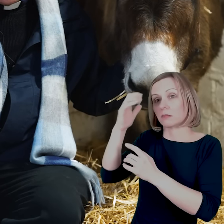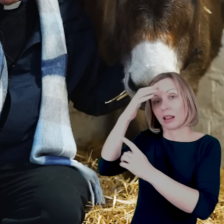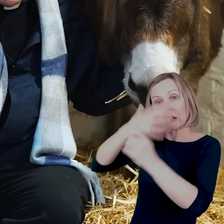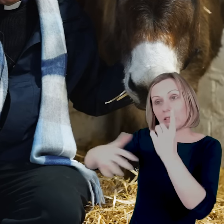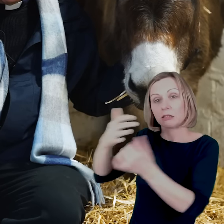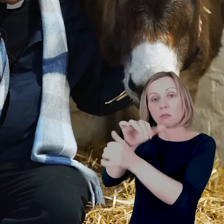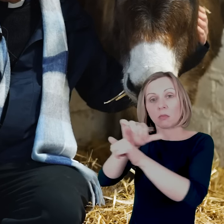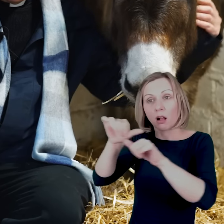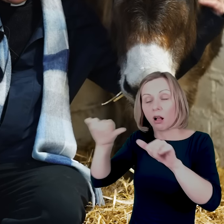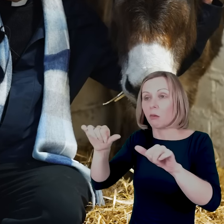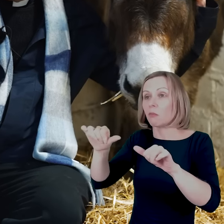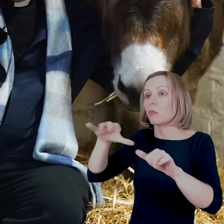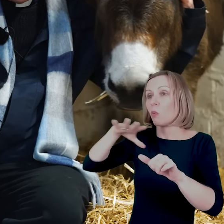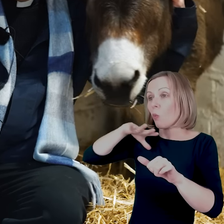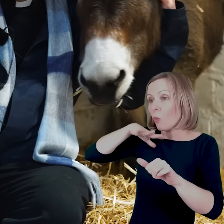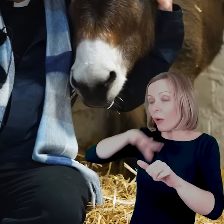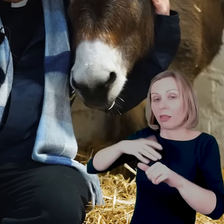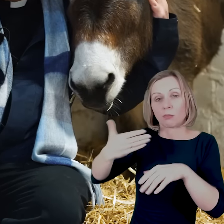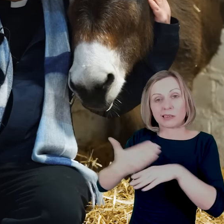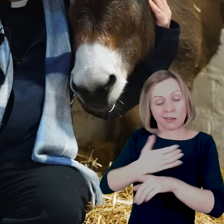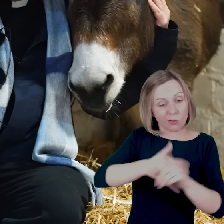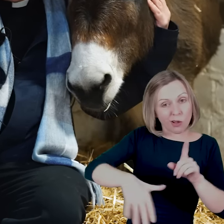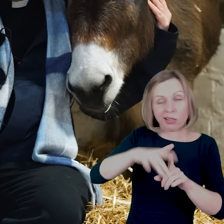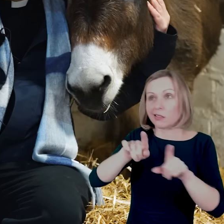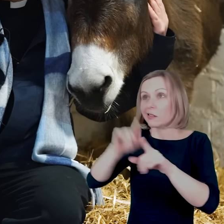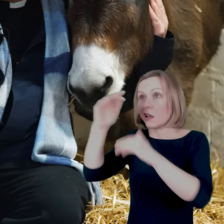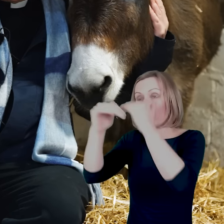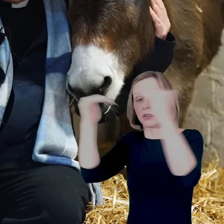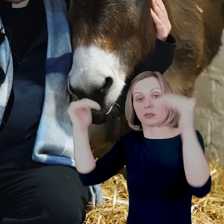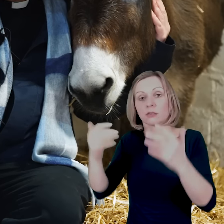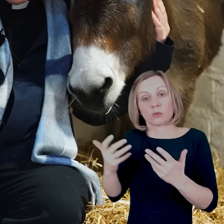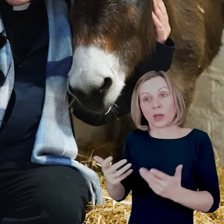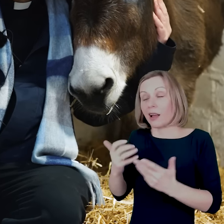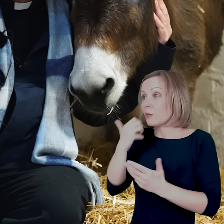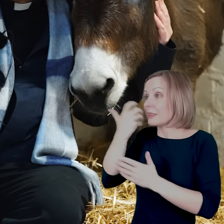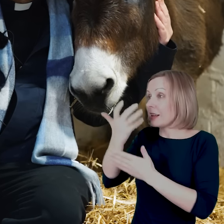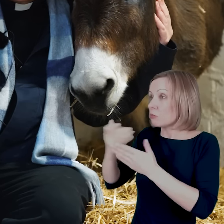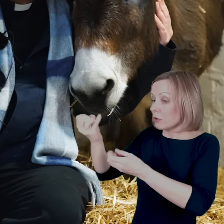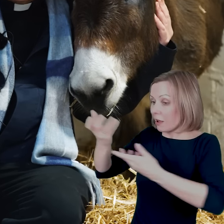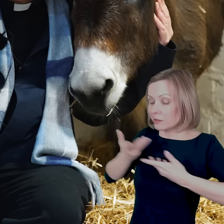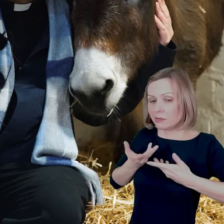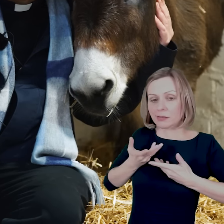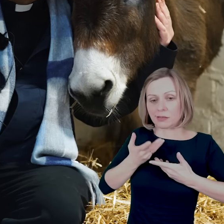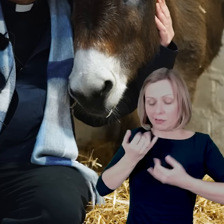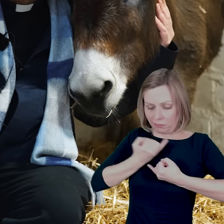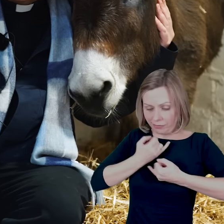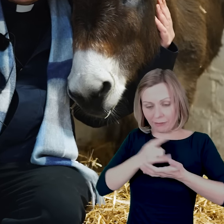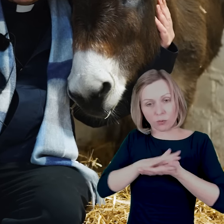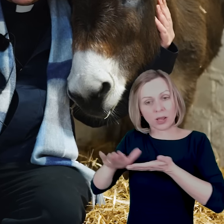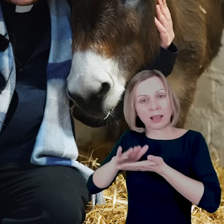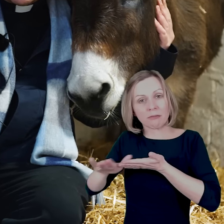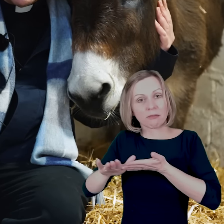Thy kingdom come, thy will be done on earth as it is in heaven. Give us this day our daily bread and forgive us